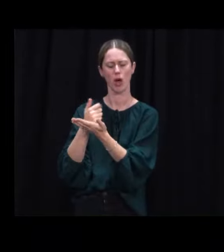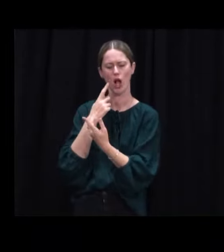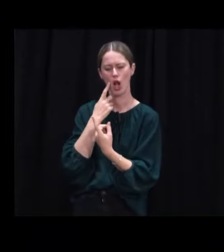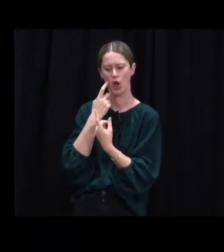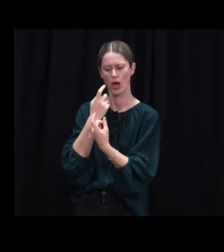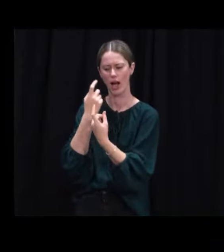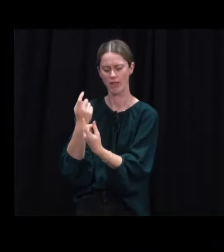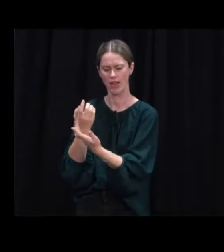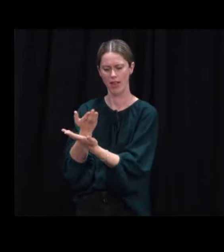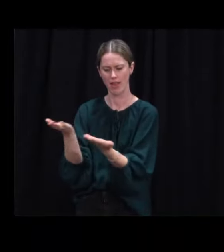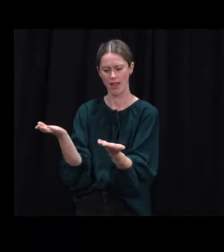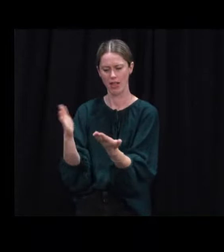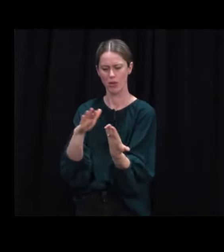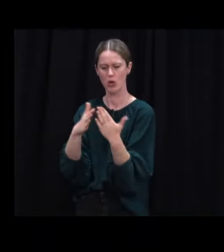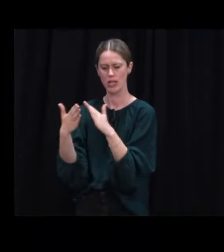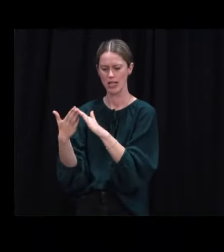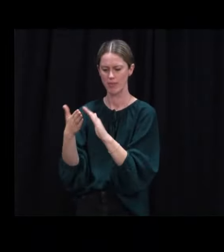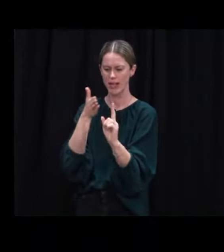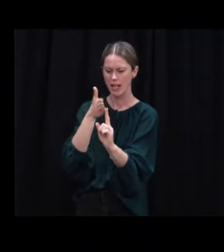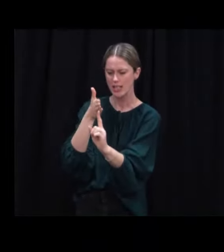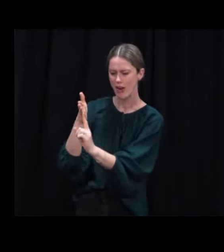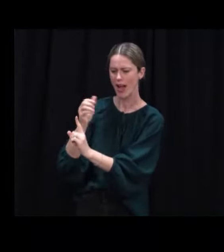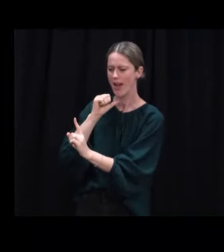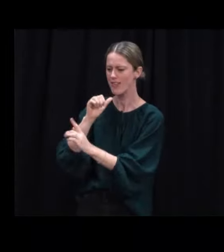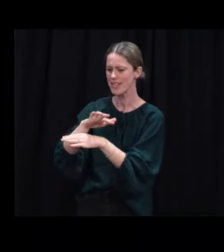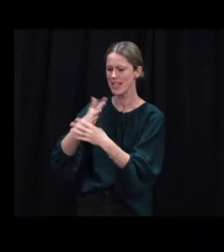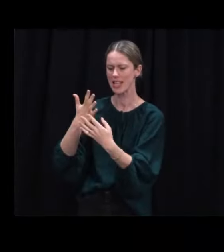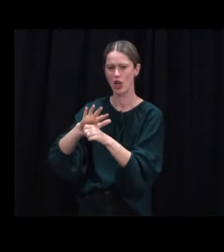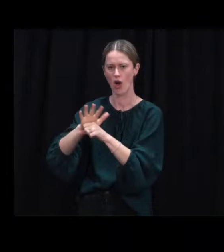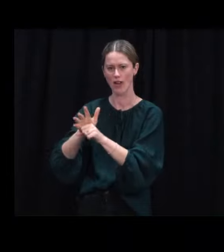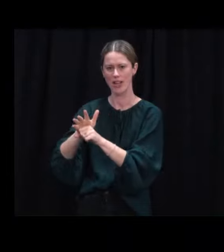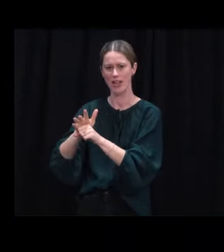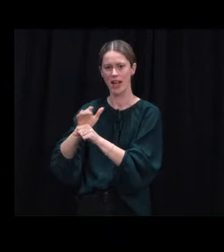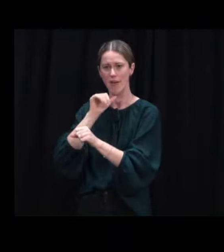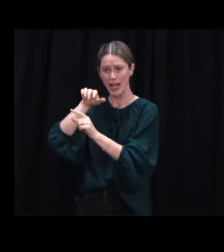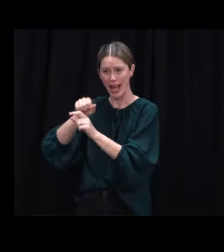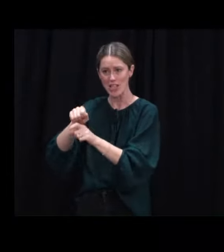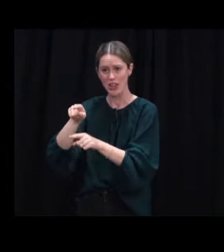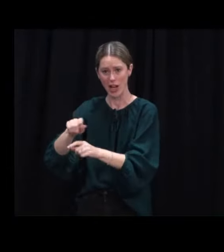after that community and identify any cases there, which will be to everyone's benefit.